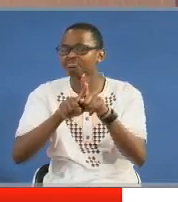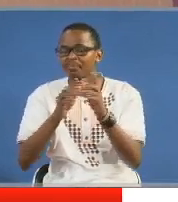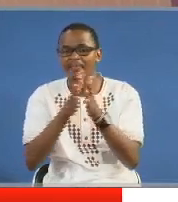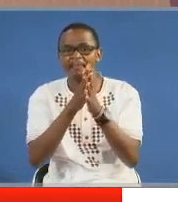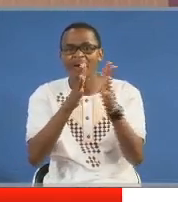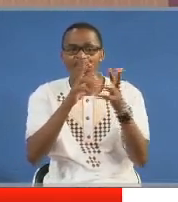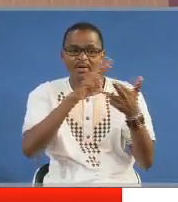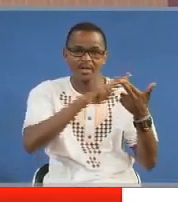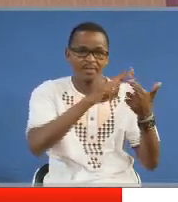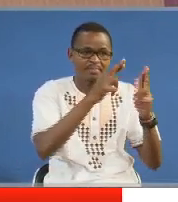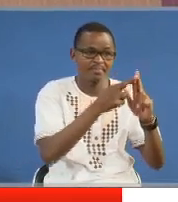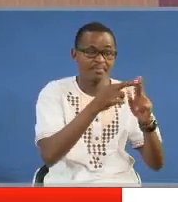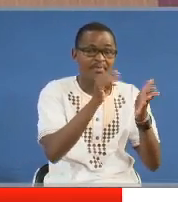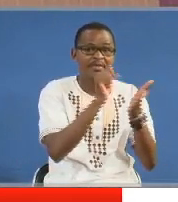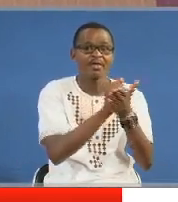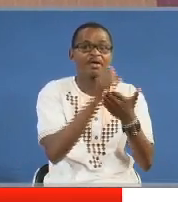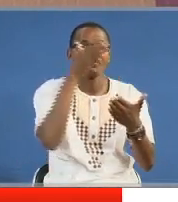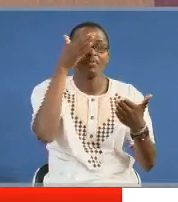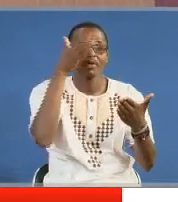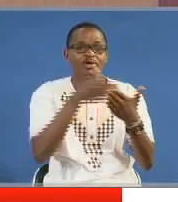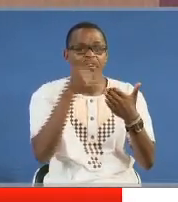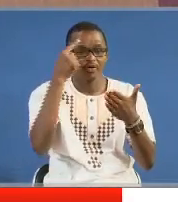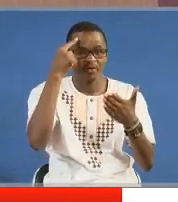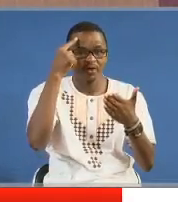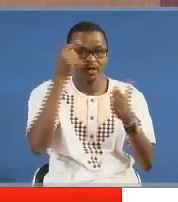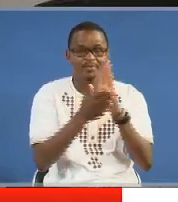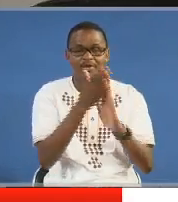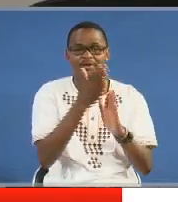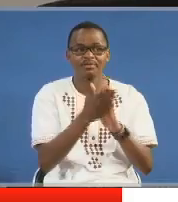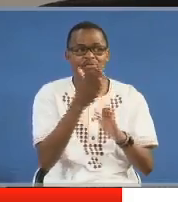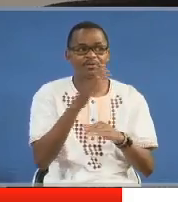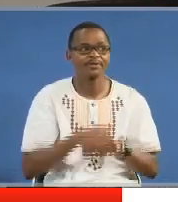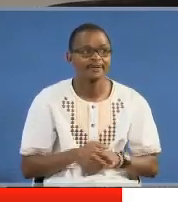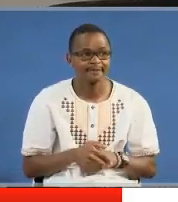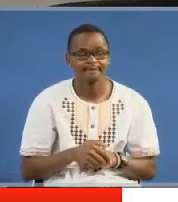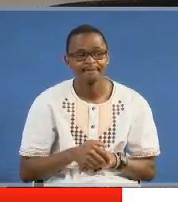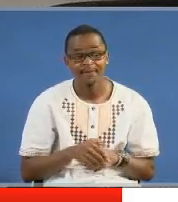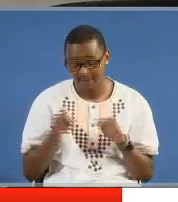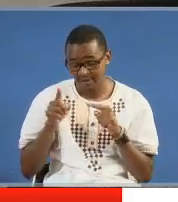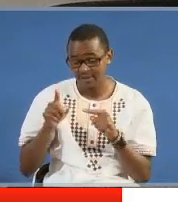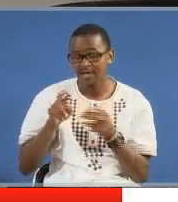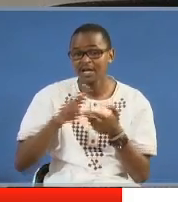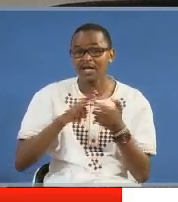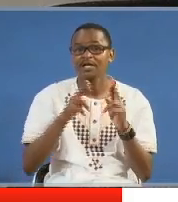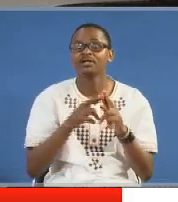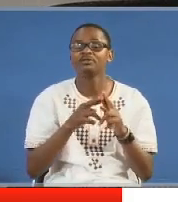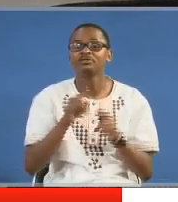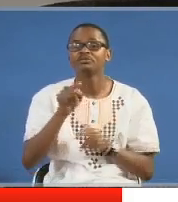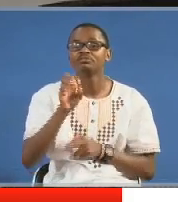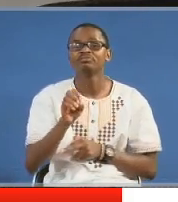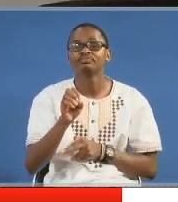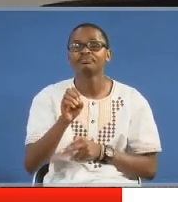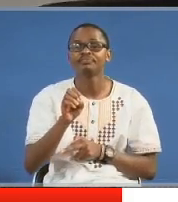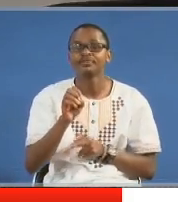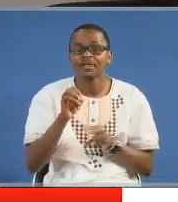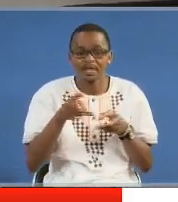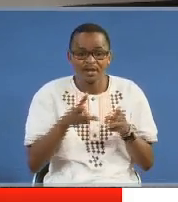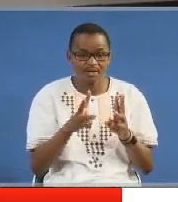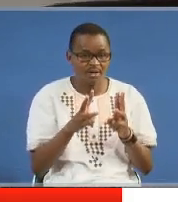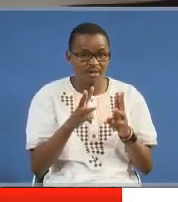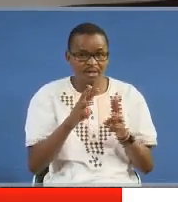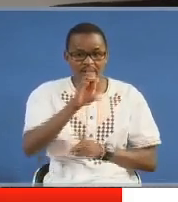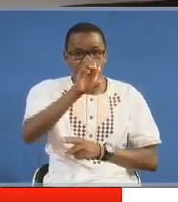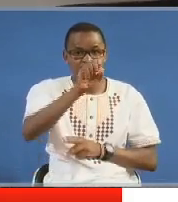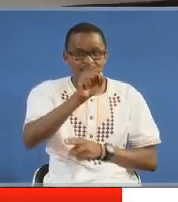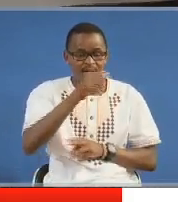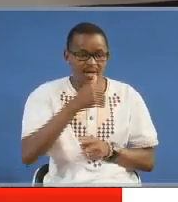public relation mimic that should stop forthwith. Issues related to the manner in which the Cabinet